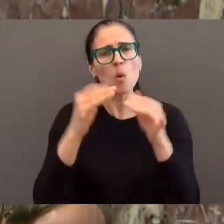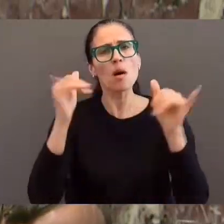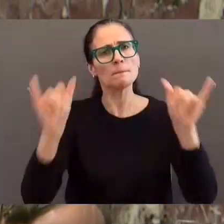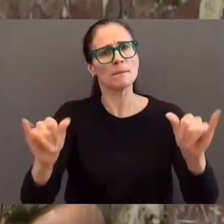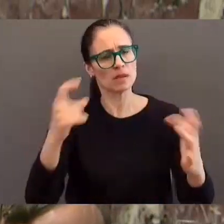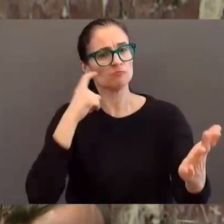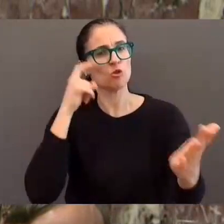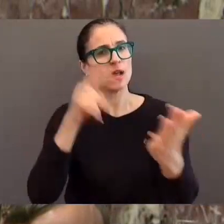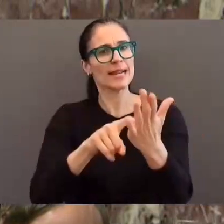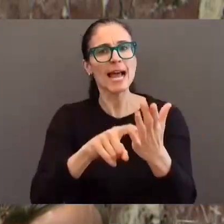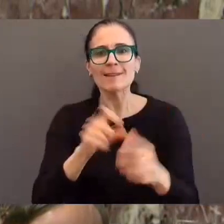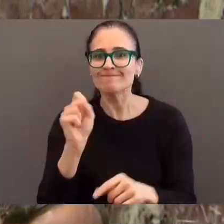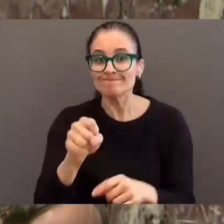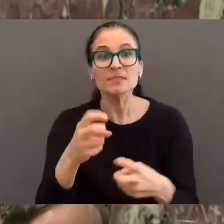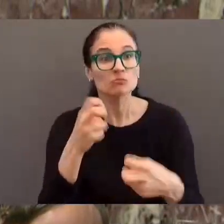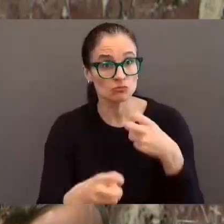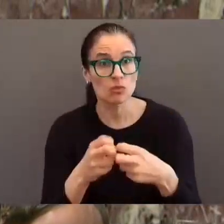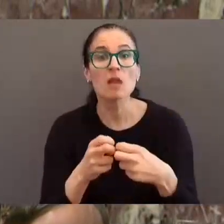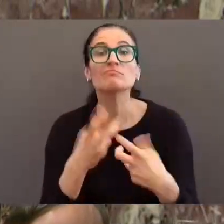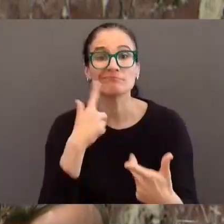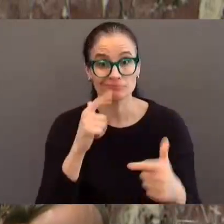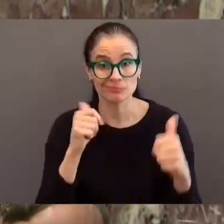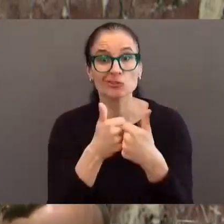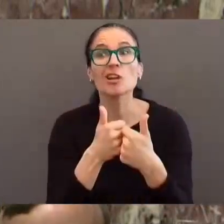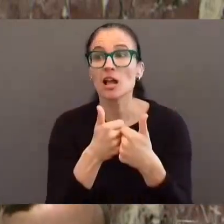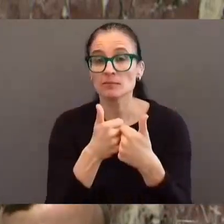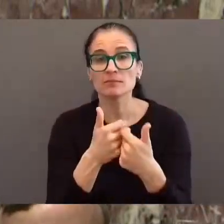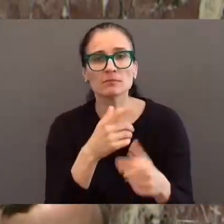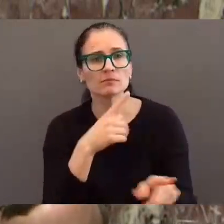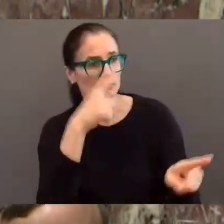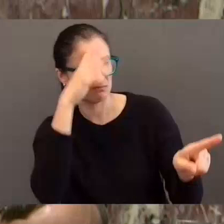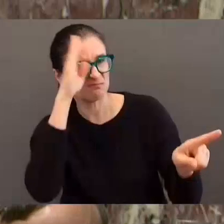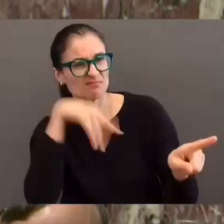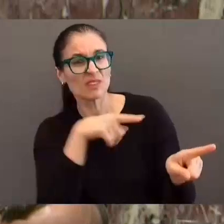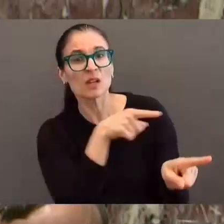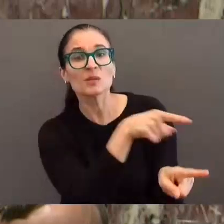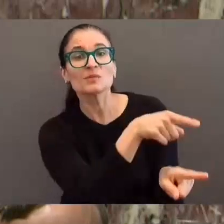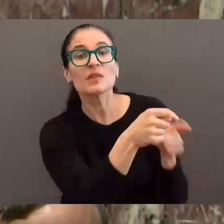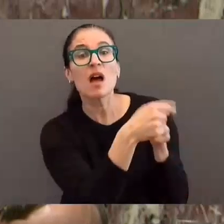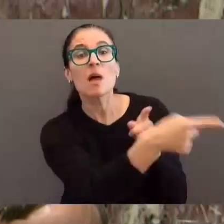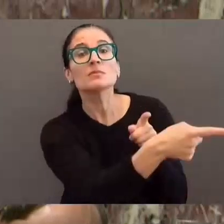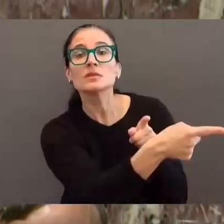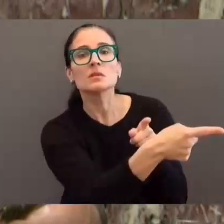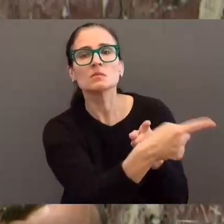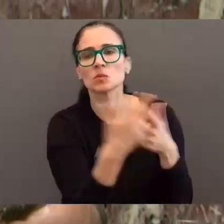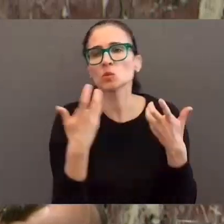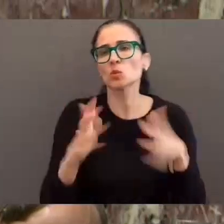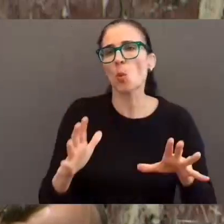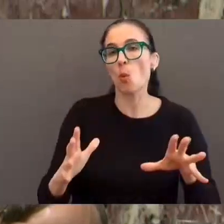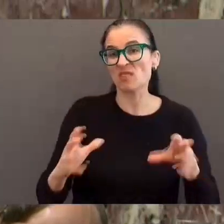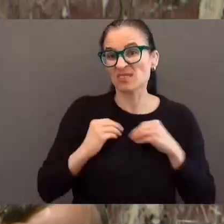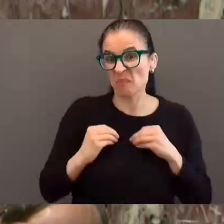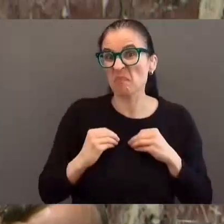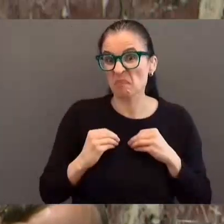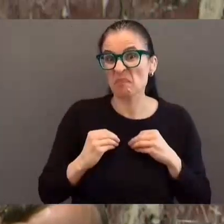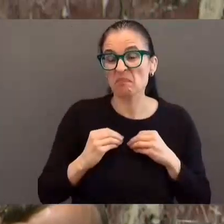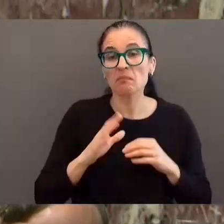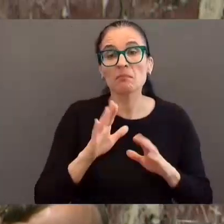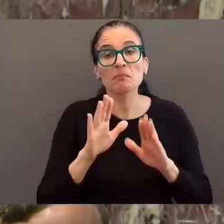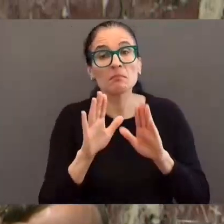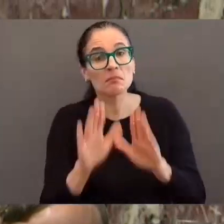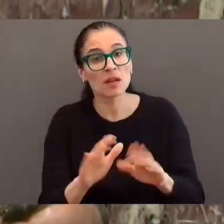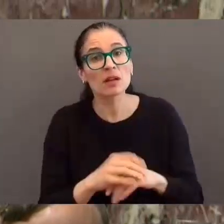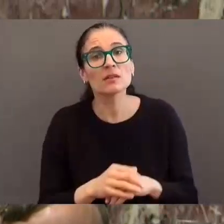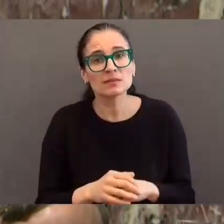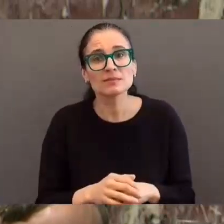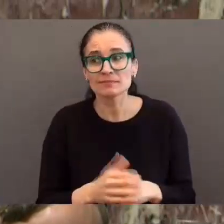want to accept that. But, Honourable Speaker, we have in a difficult fiscal time, an incredibly